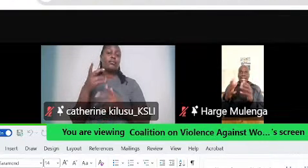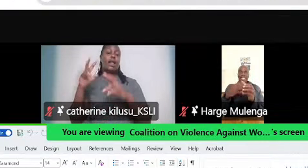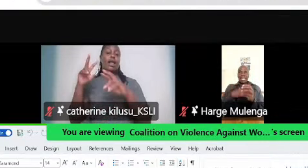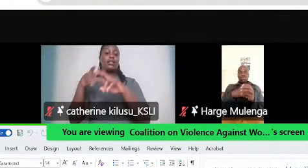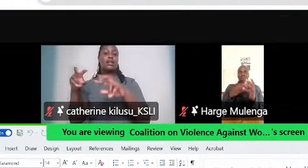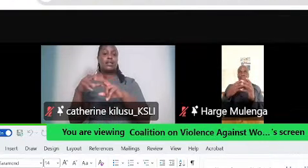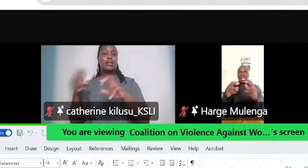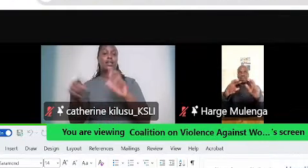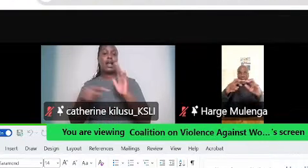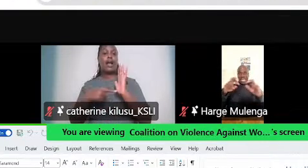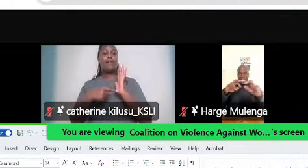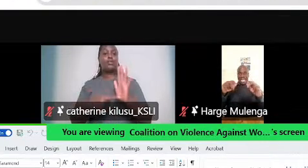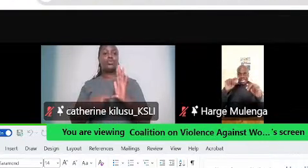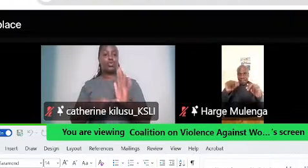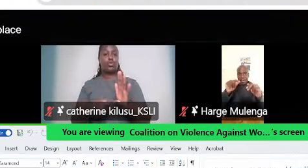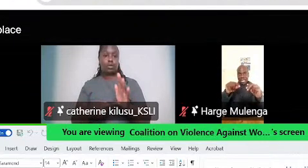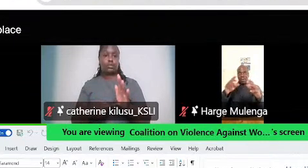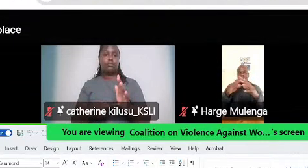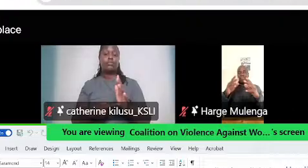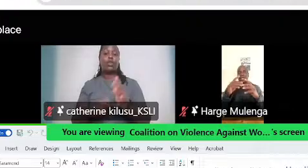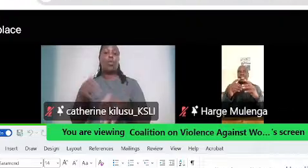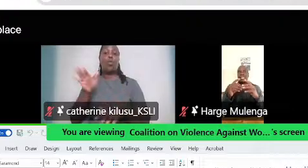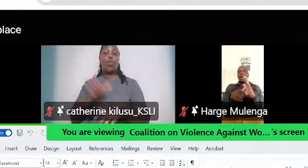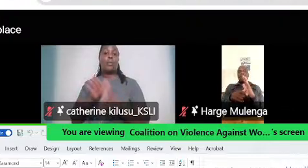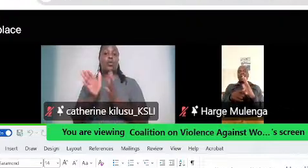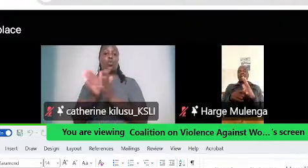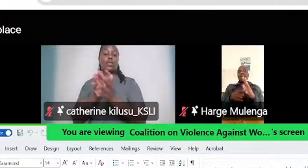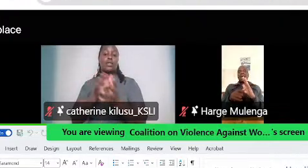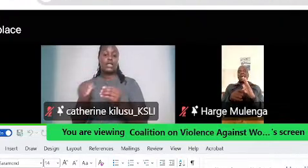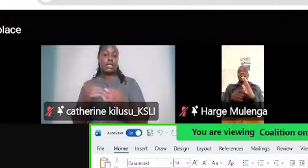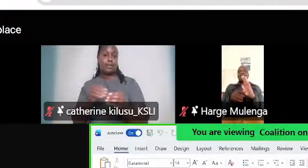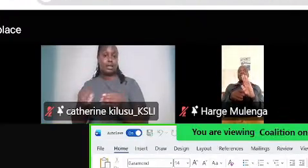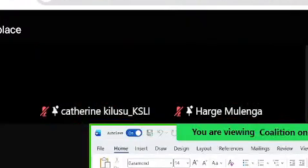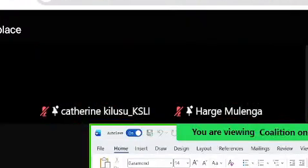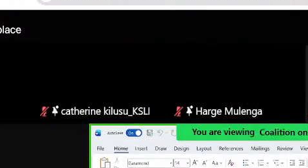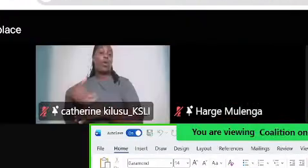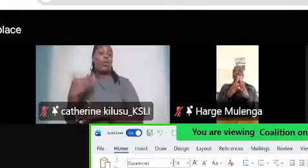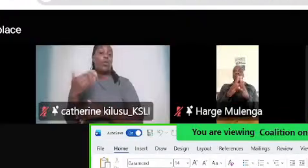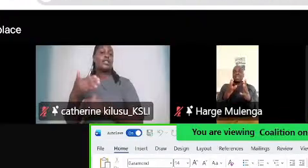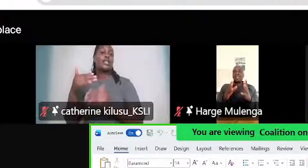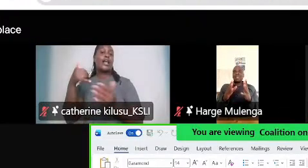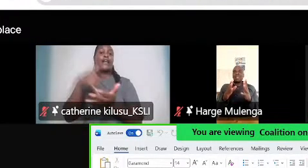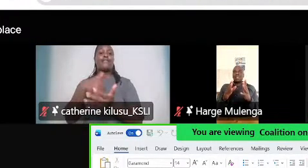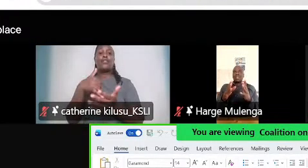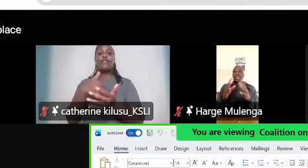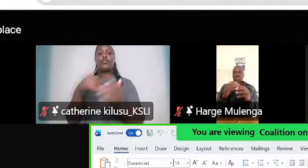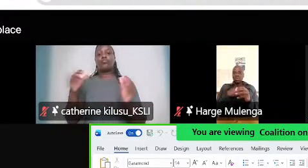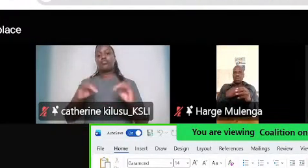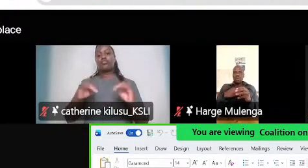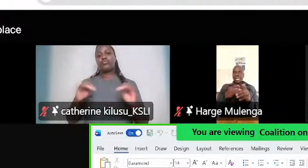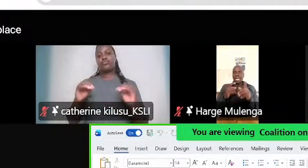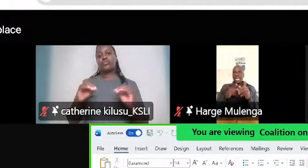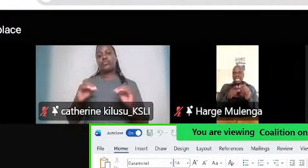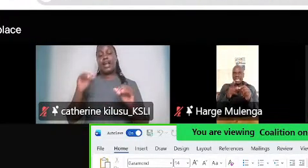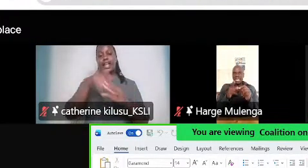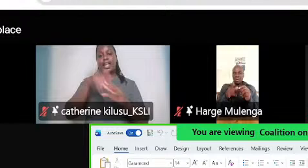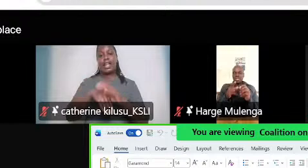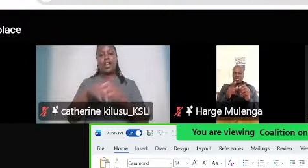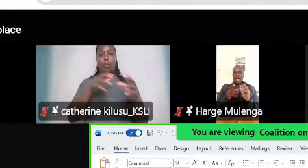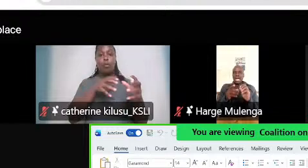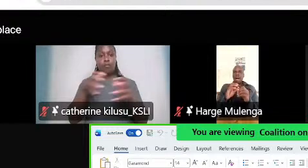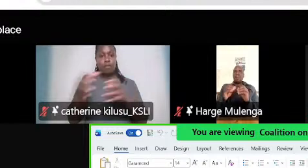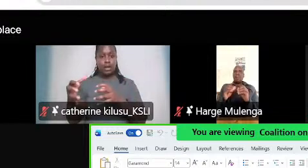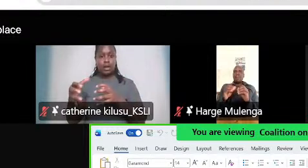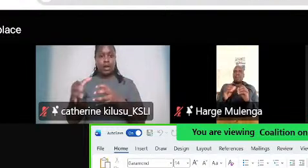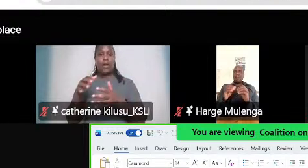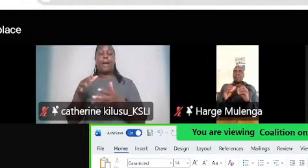that women with disabilities are often excluded in most of these EVAWG movements. Most of their